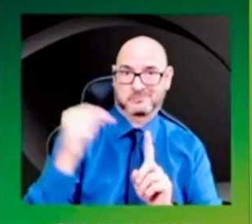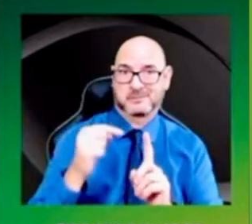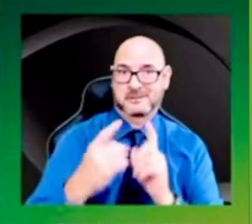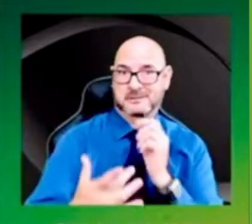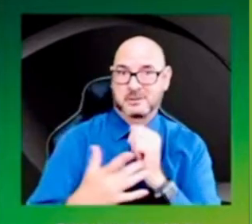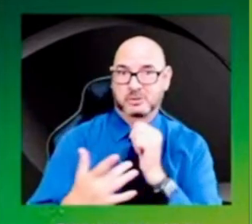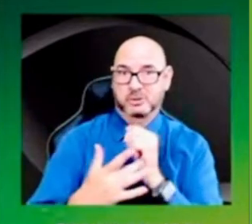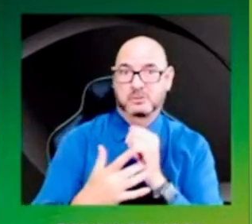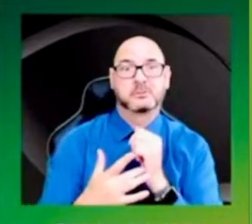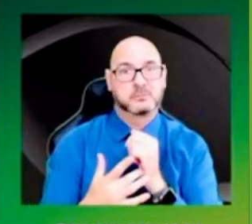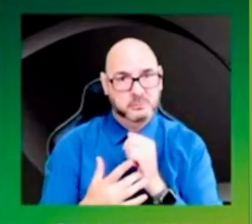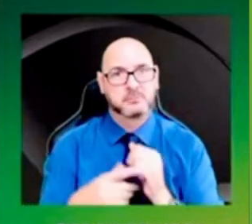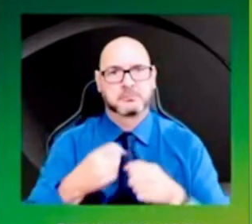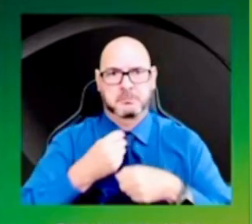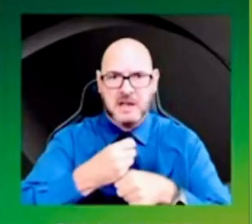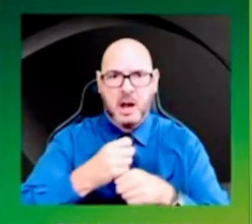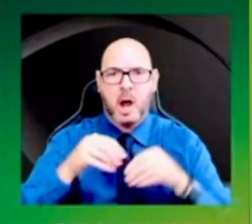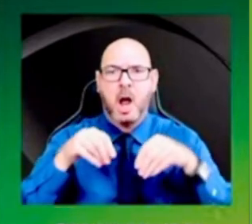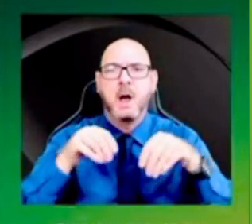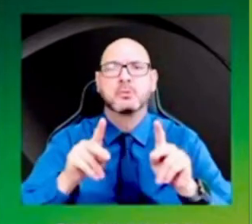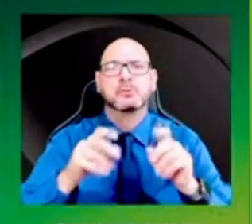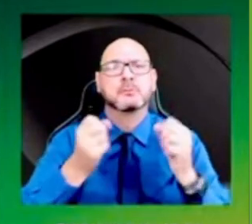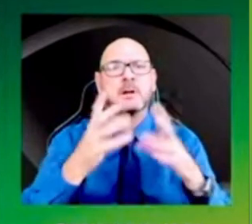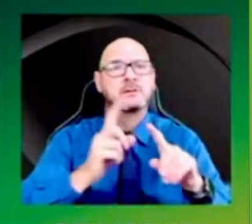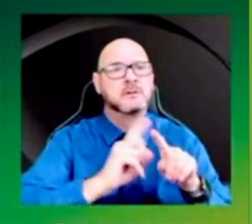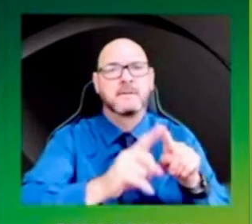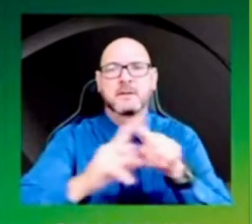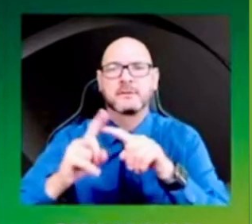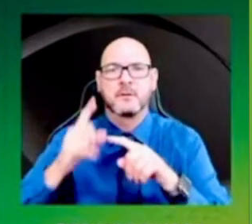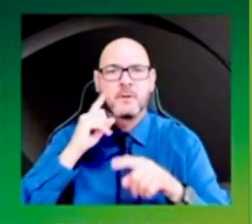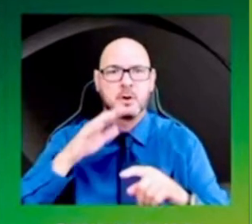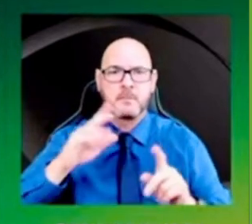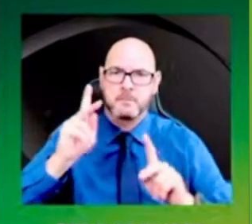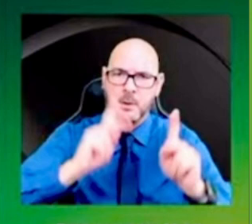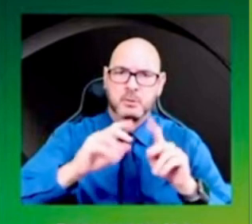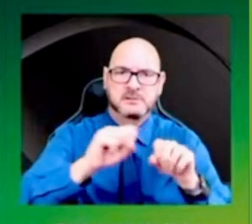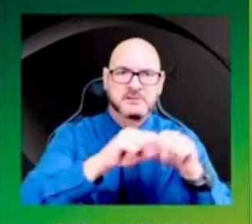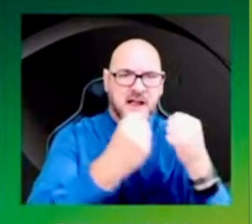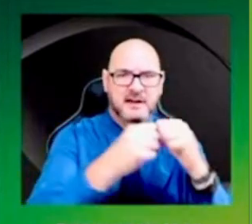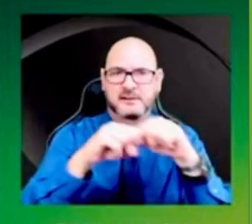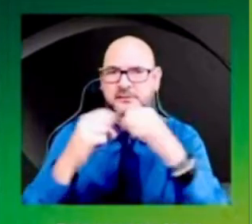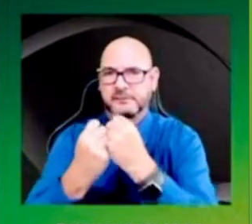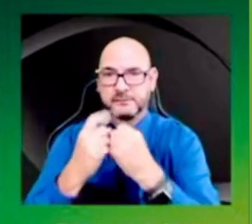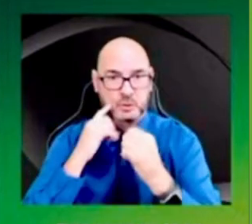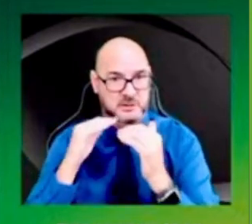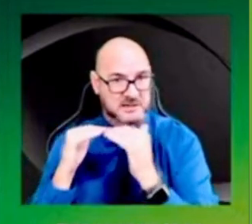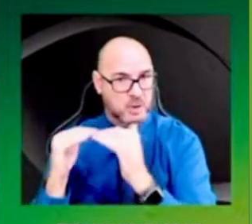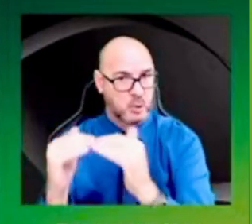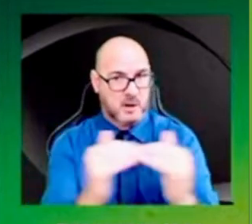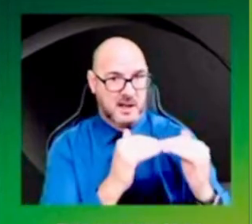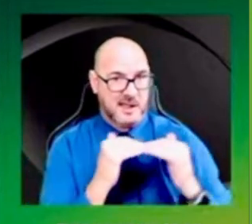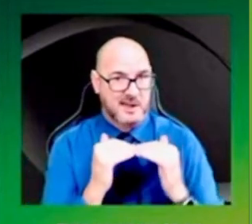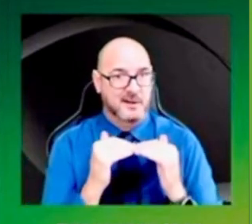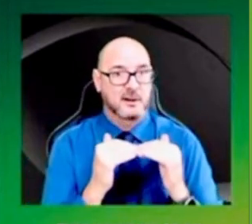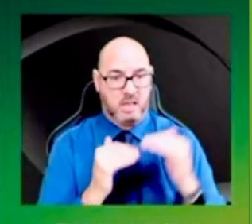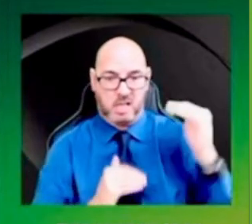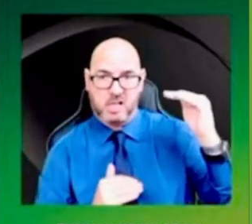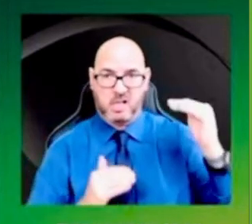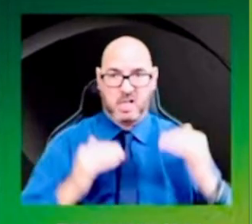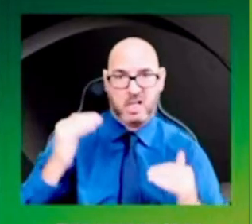society, and frankly, I believe can be great equalizers in terms of giving those who have